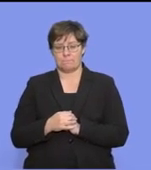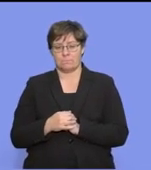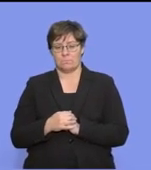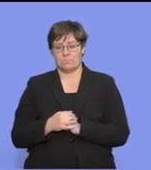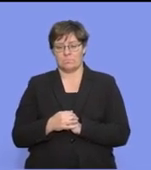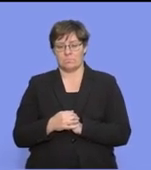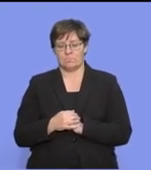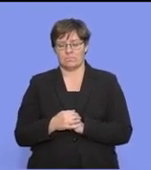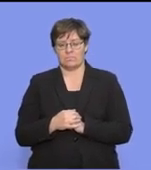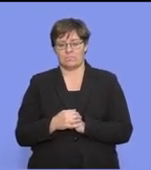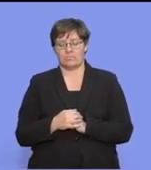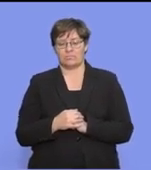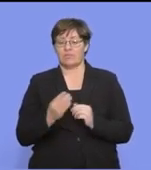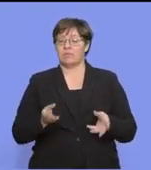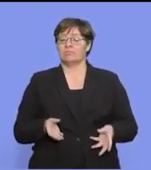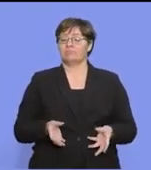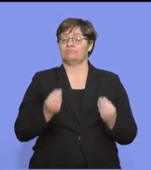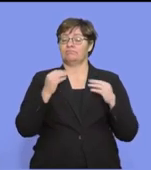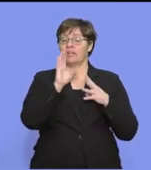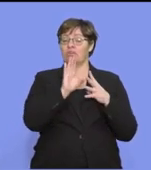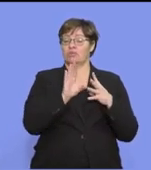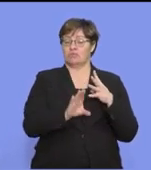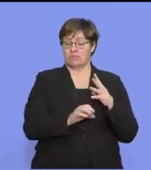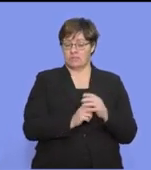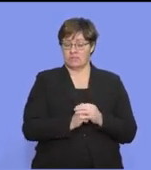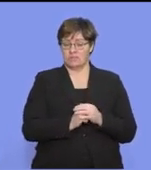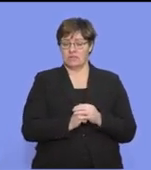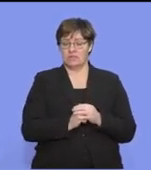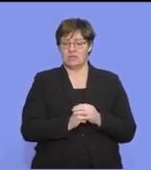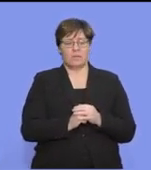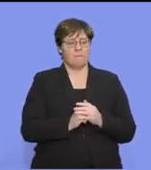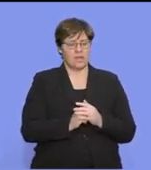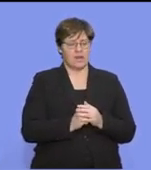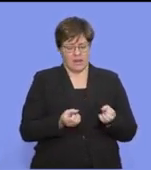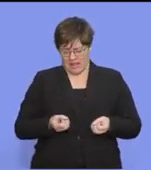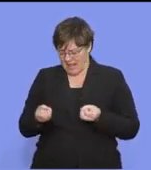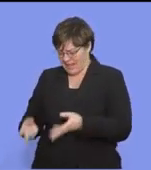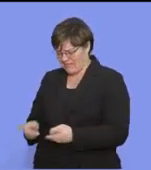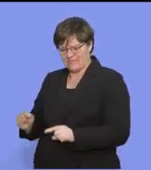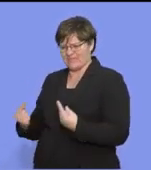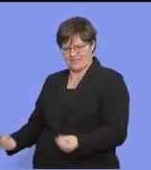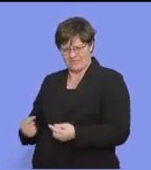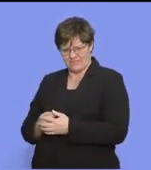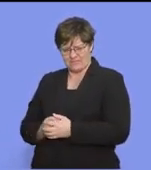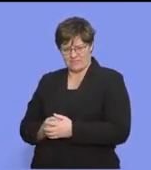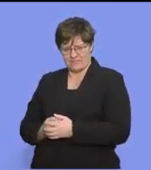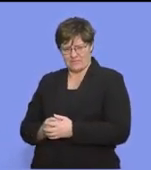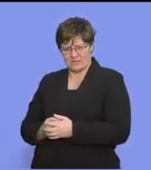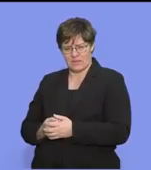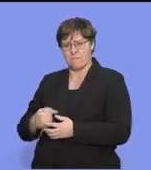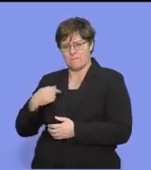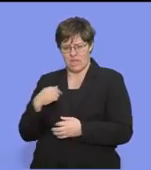a look here, the acquired characteristics cannot be inherited. So if